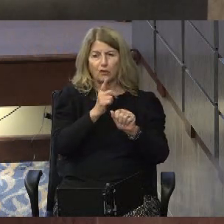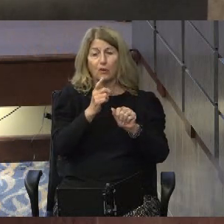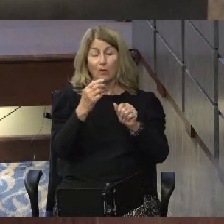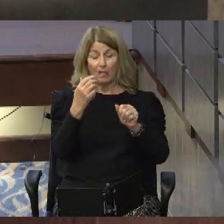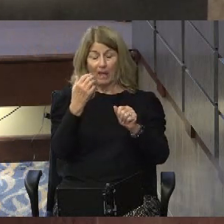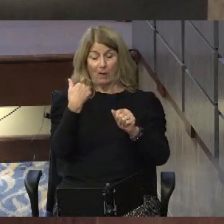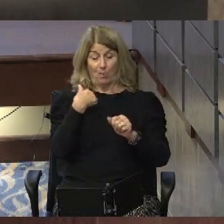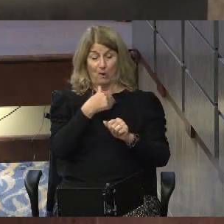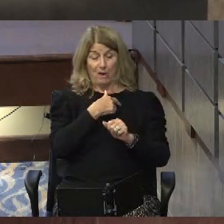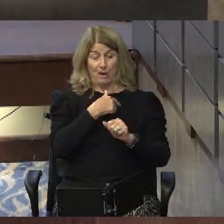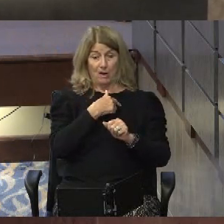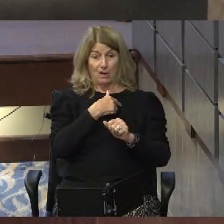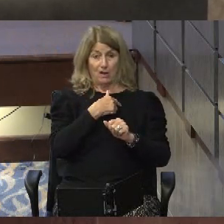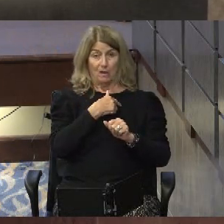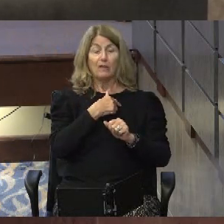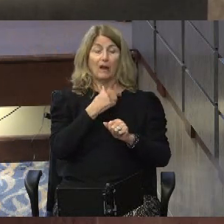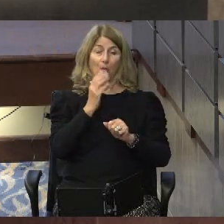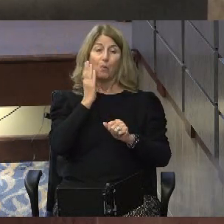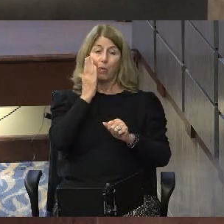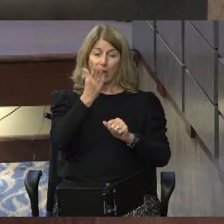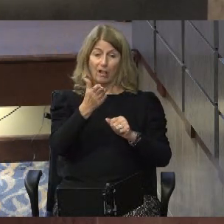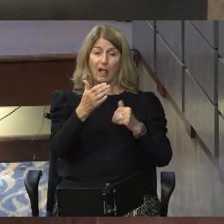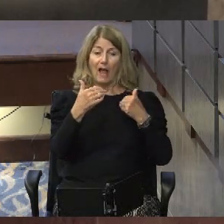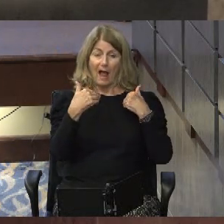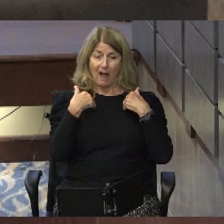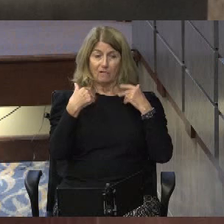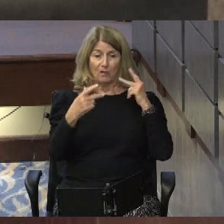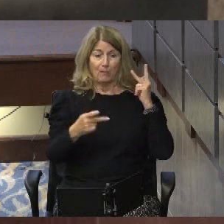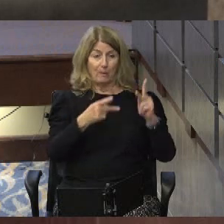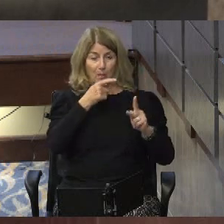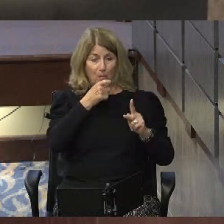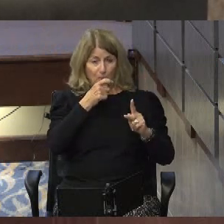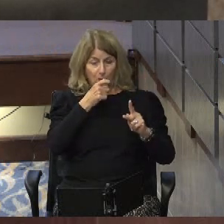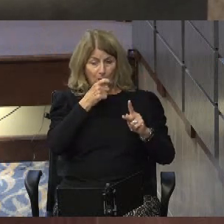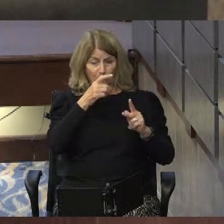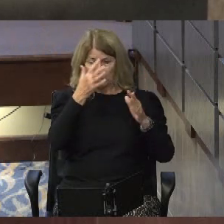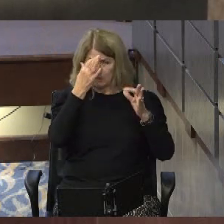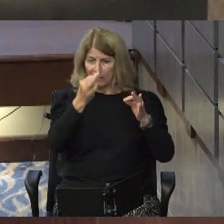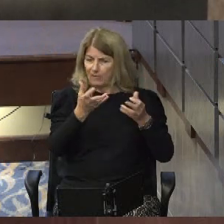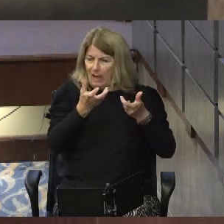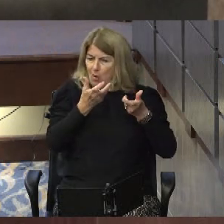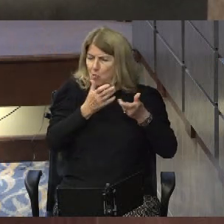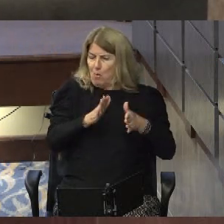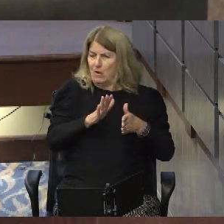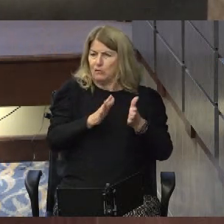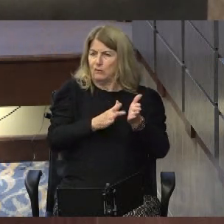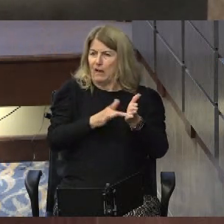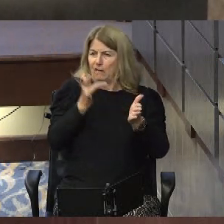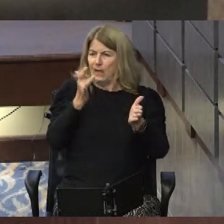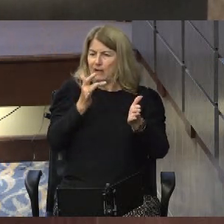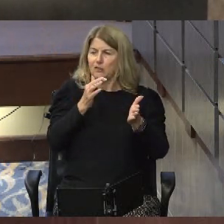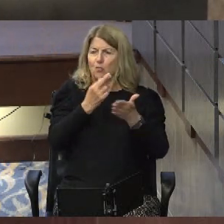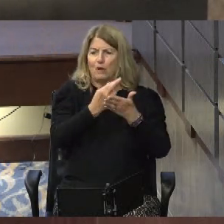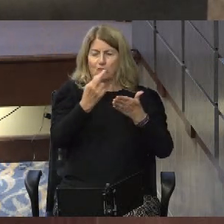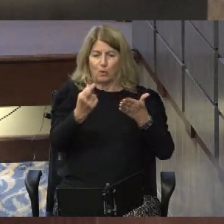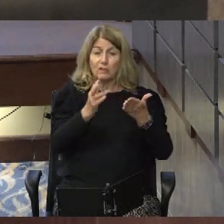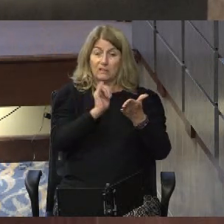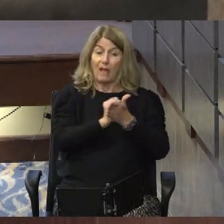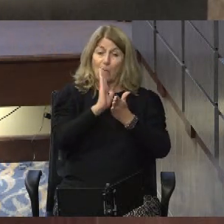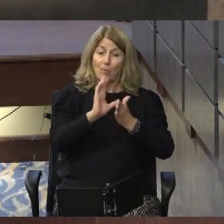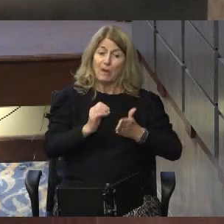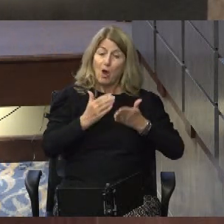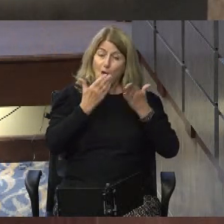at that there will be people who do not choose to take advantages of the resources that will be offered